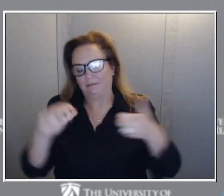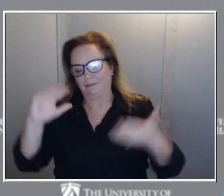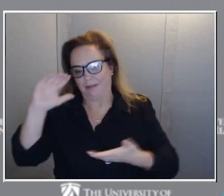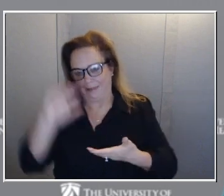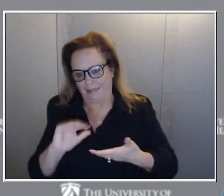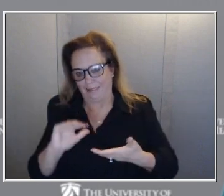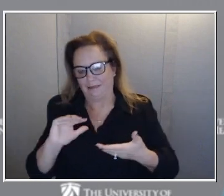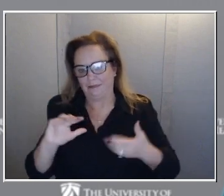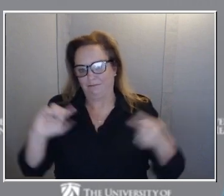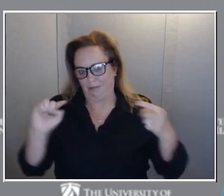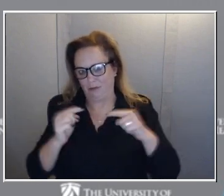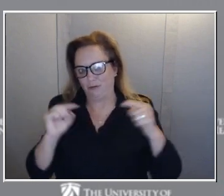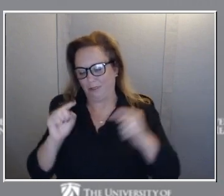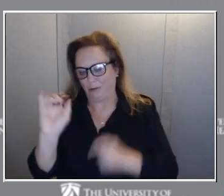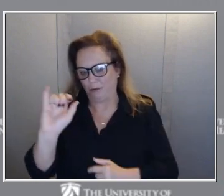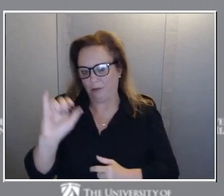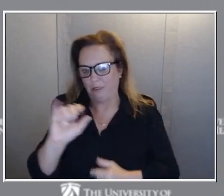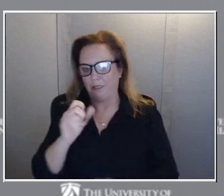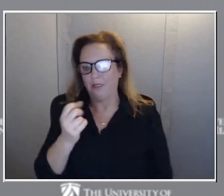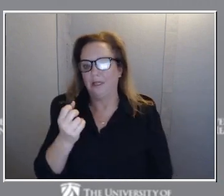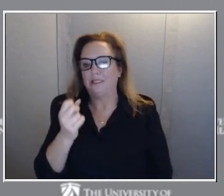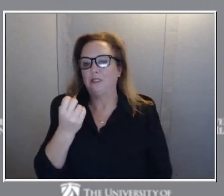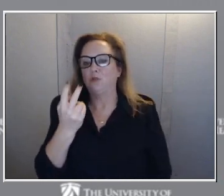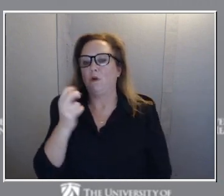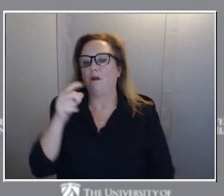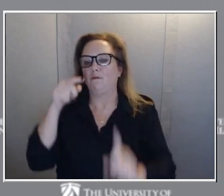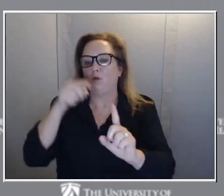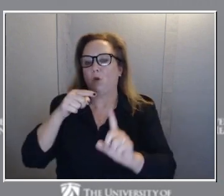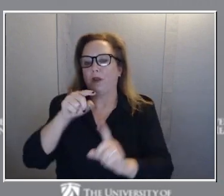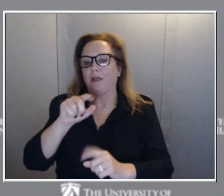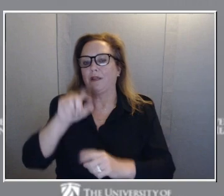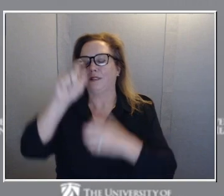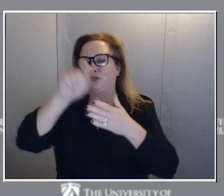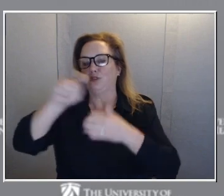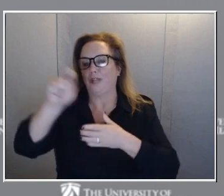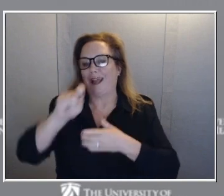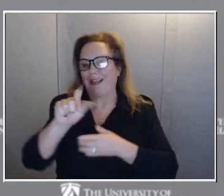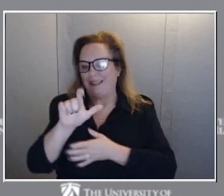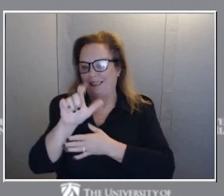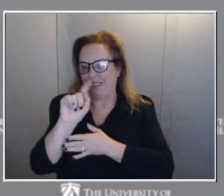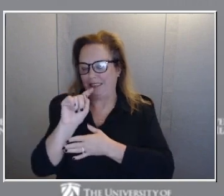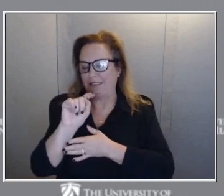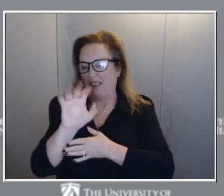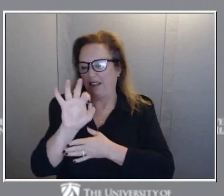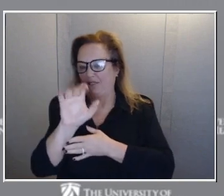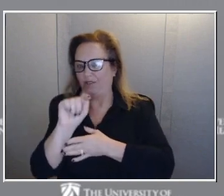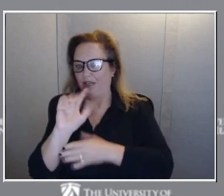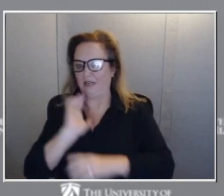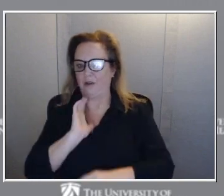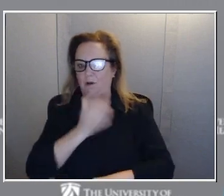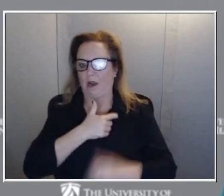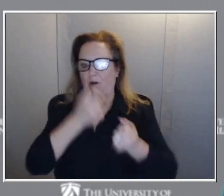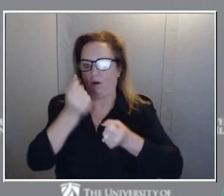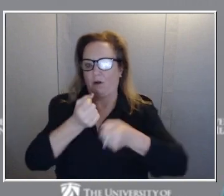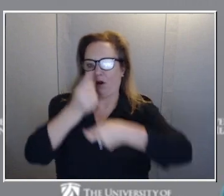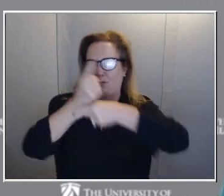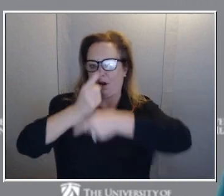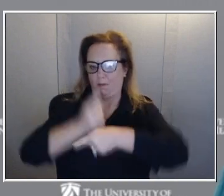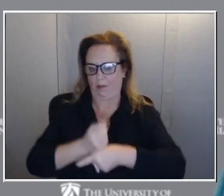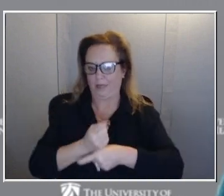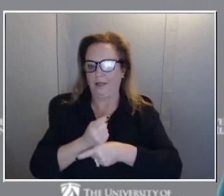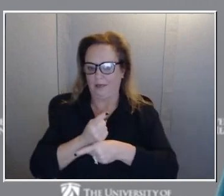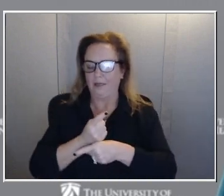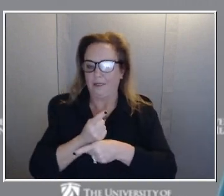instance, CarFit is a 12-point checklist, and we'll go through all of the different ways that we should fit into our car properly.